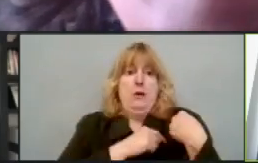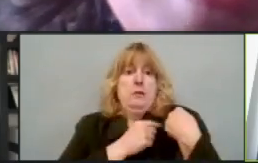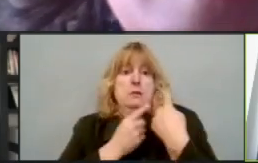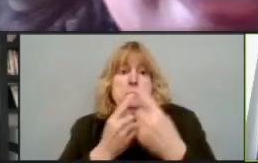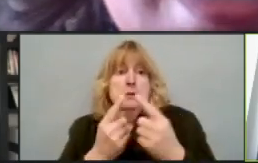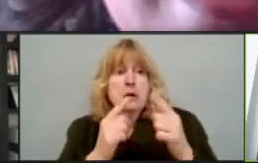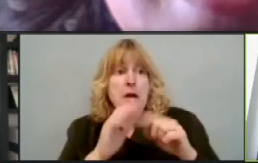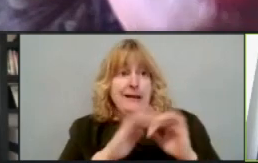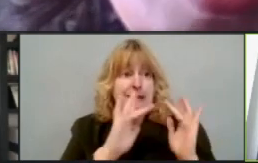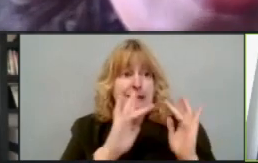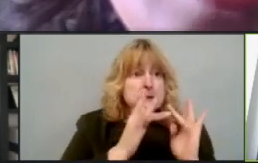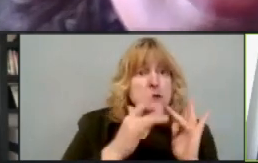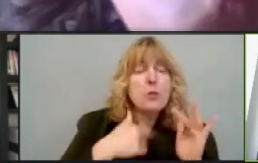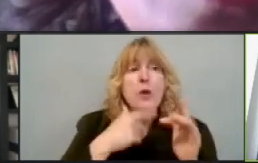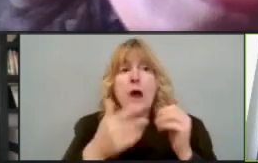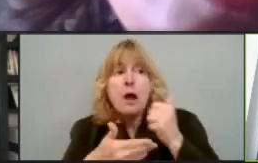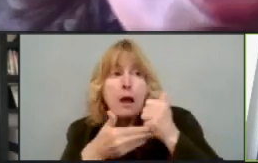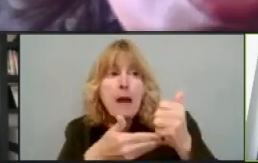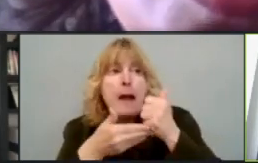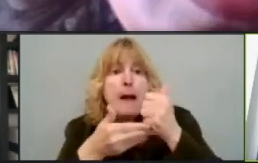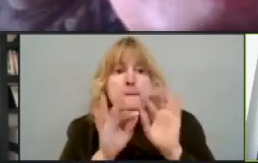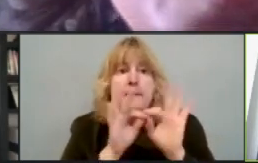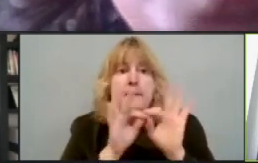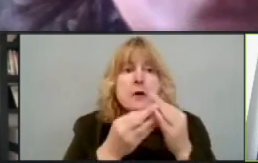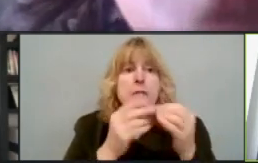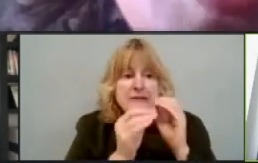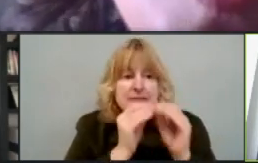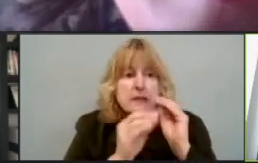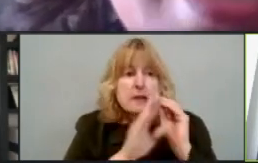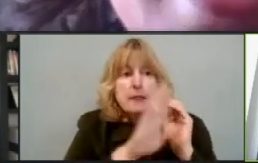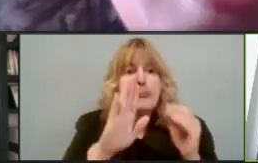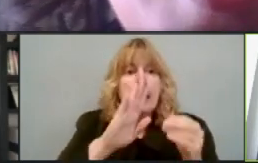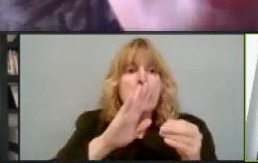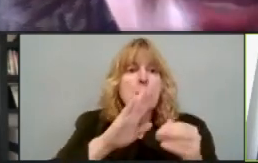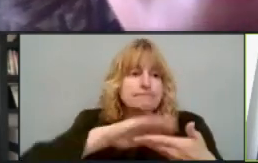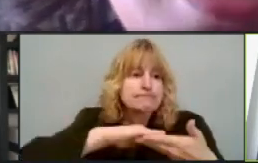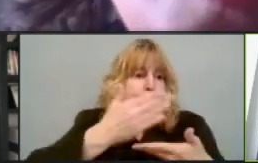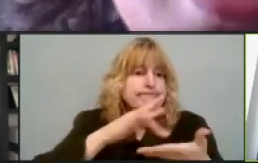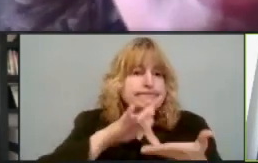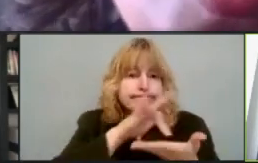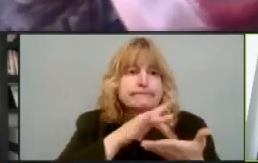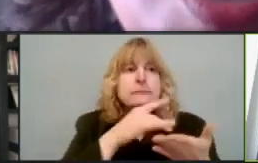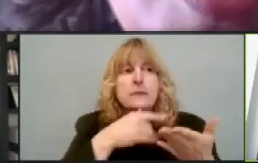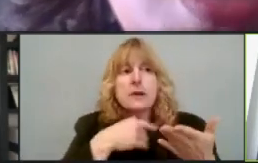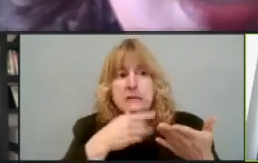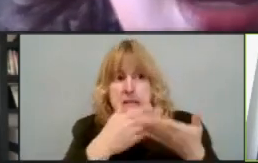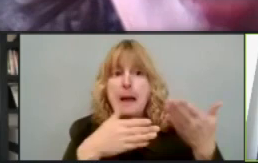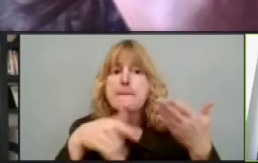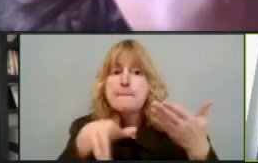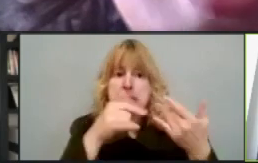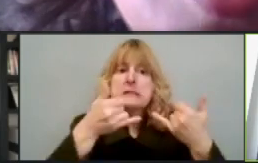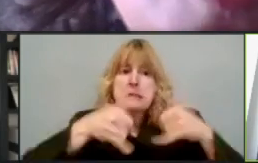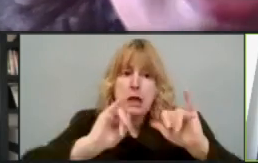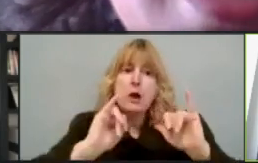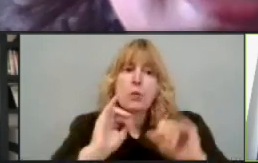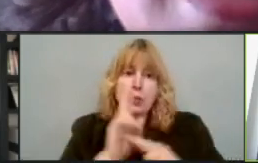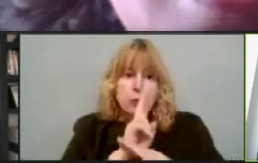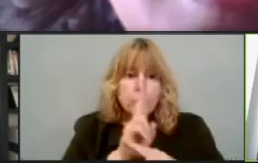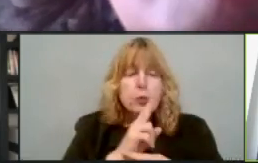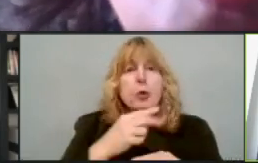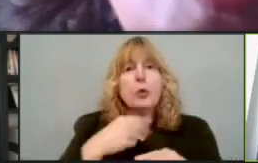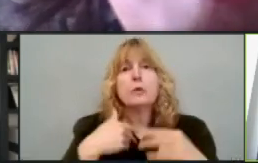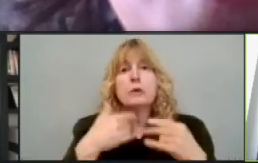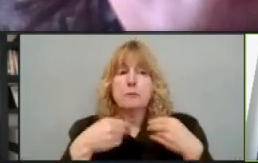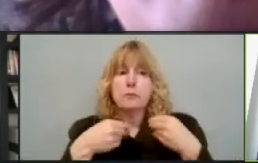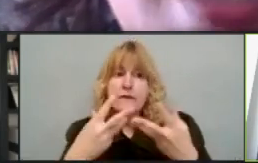their devices, which some will still use. We've needed to provide mental and emotional resources and